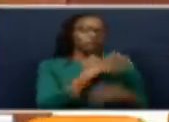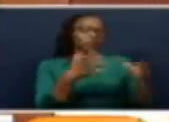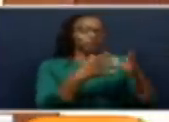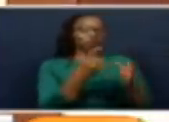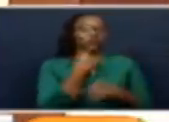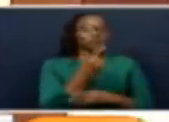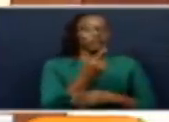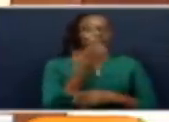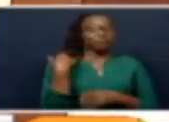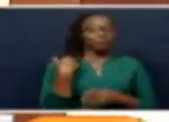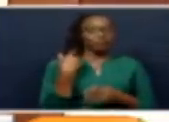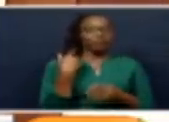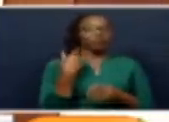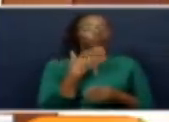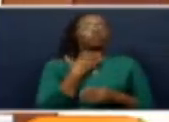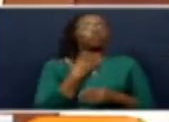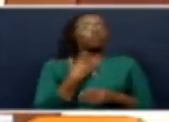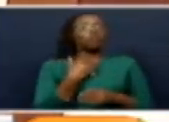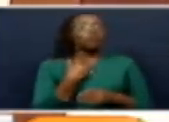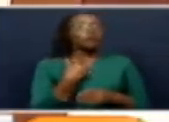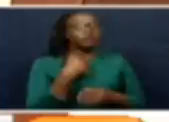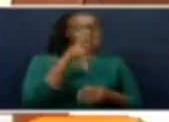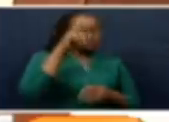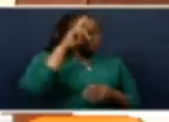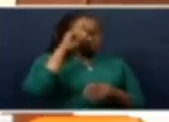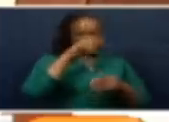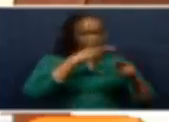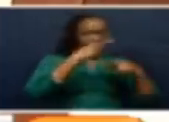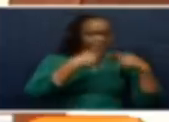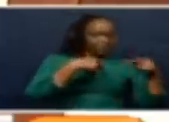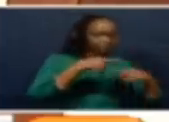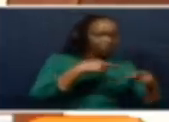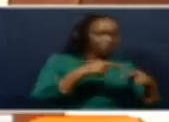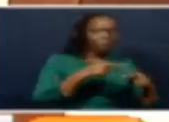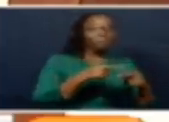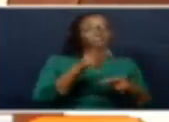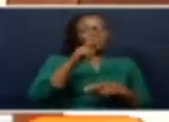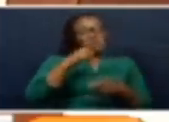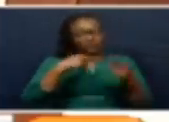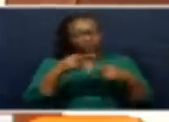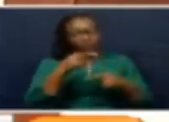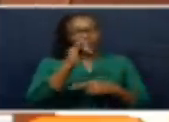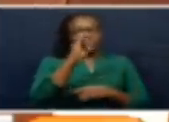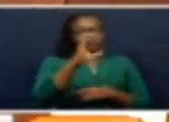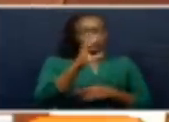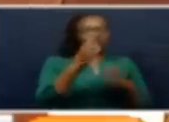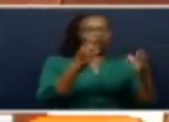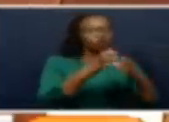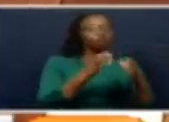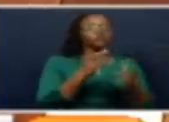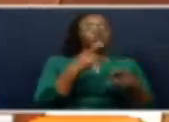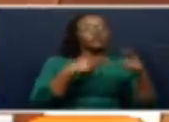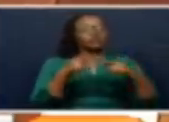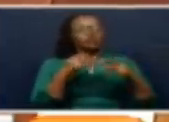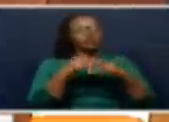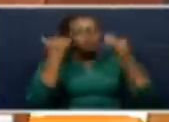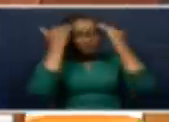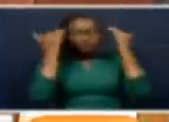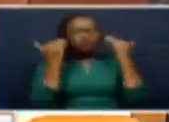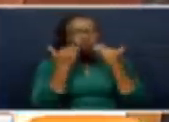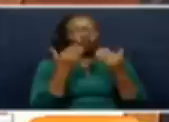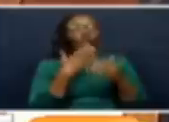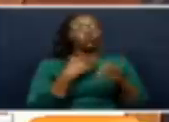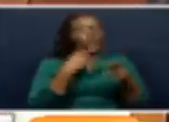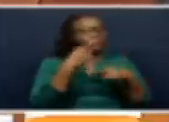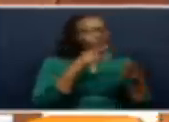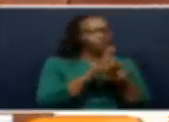They want reforms in police, yes. Reforms judicial, in IEBC, reforms in judiciary. Yes. If I was the president, I would tell them,